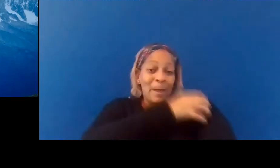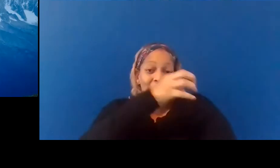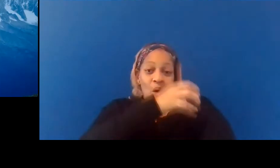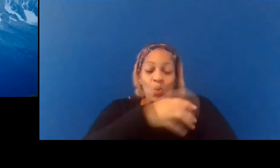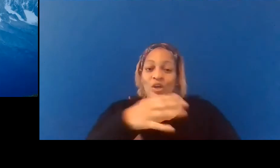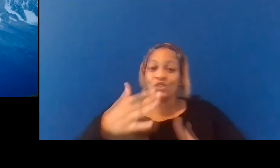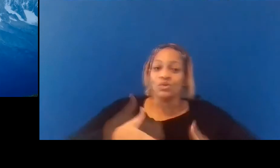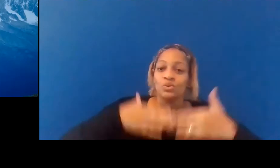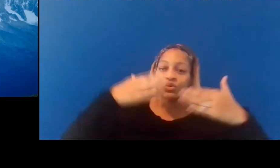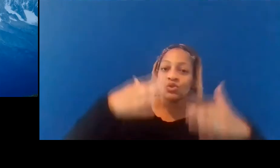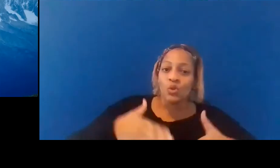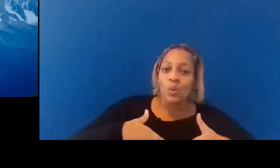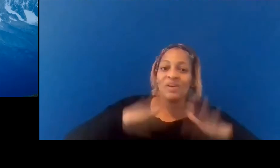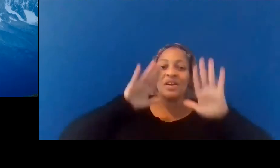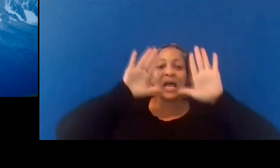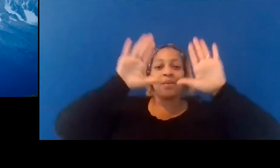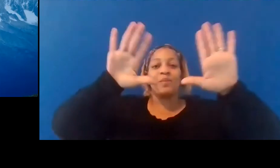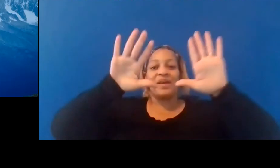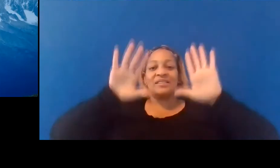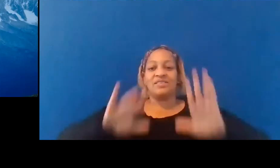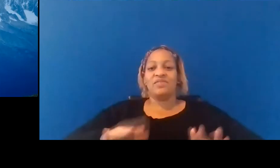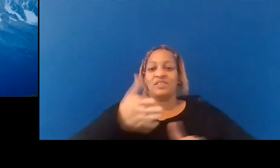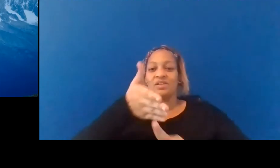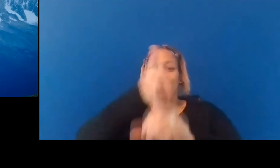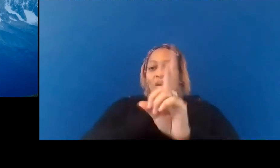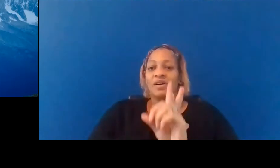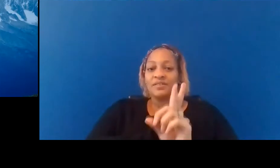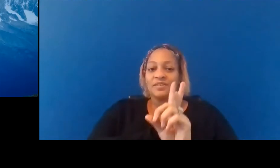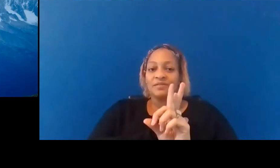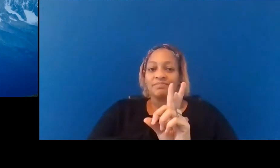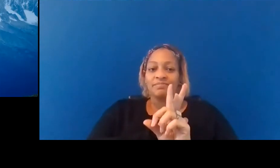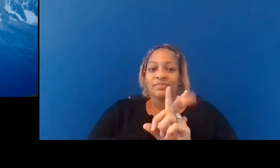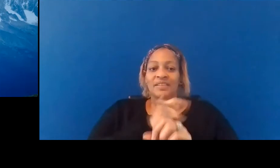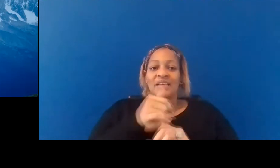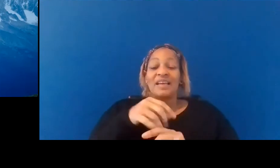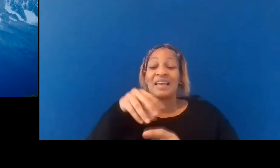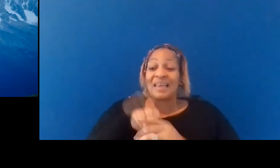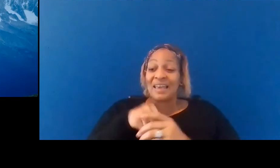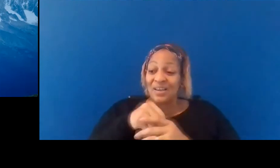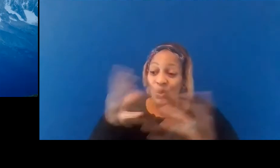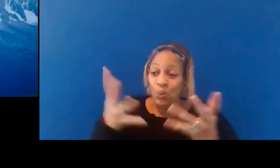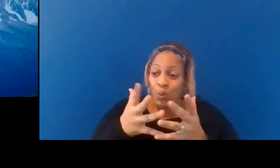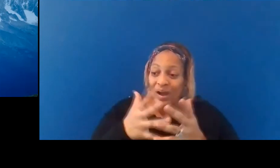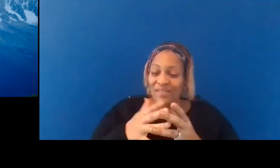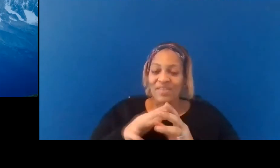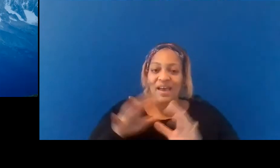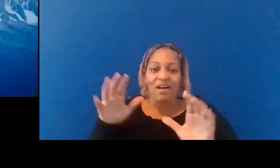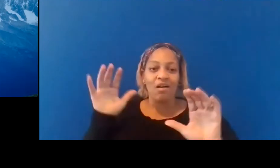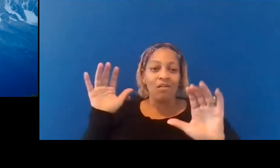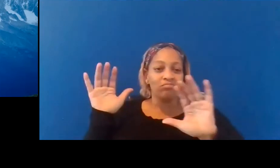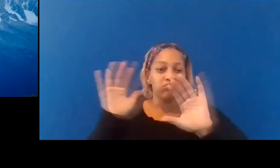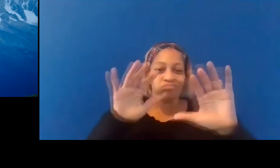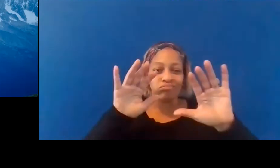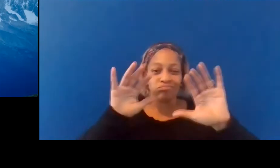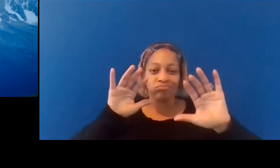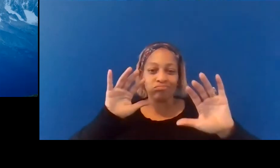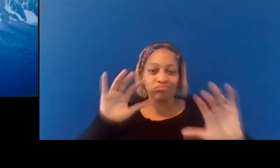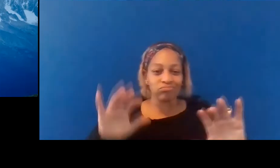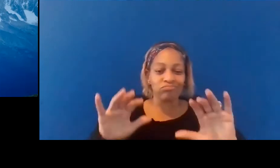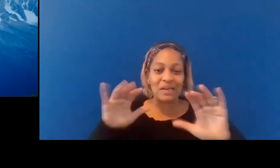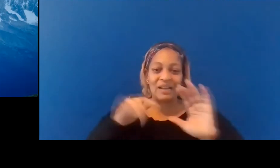joy, and magnificence of God in dynamic demonstration.